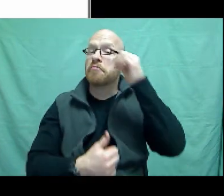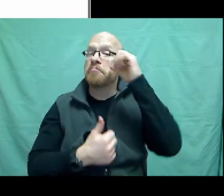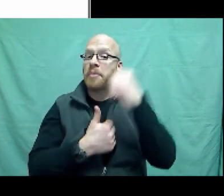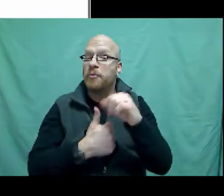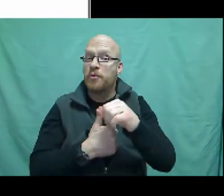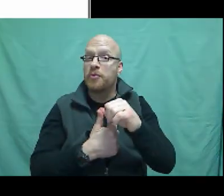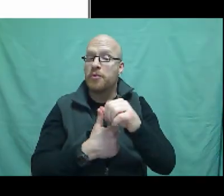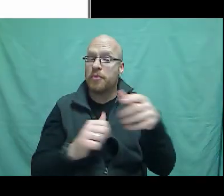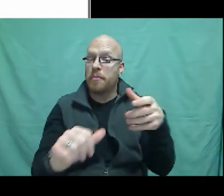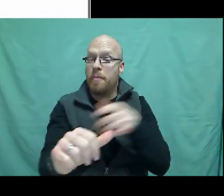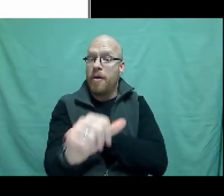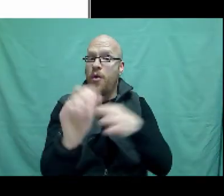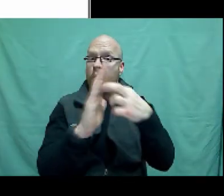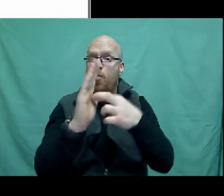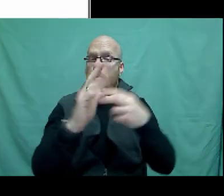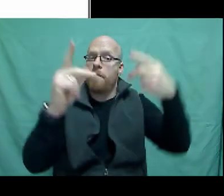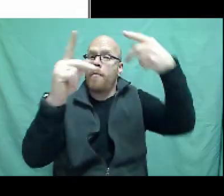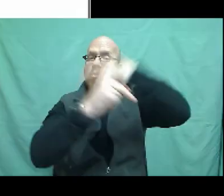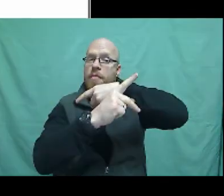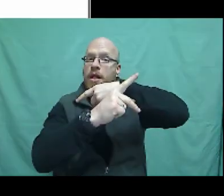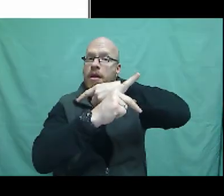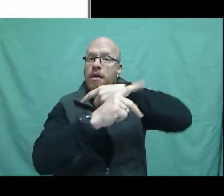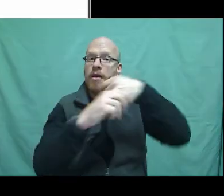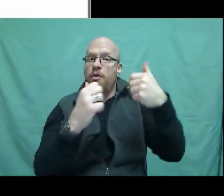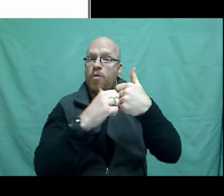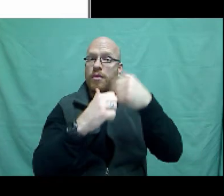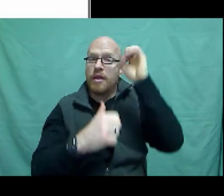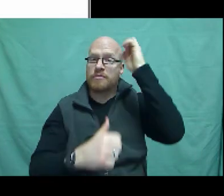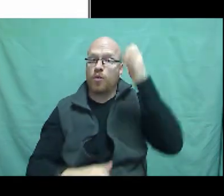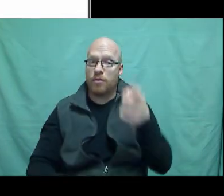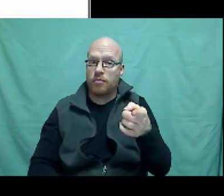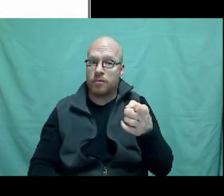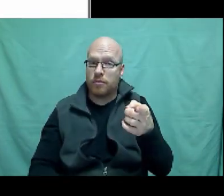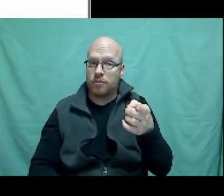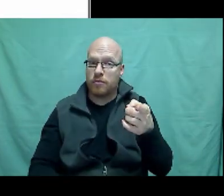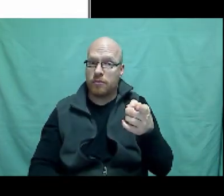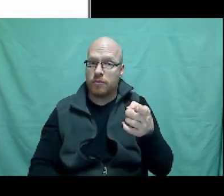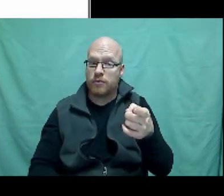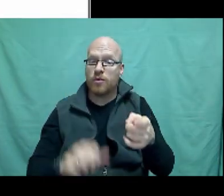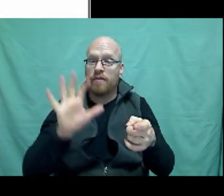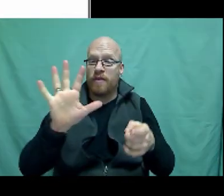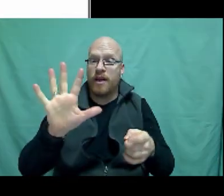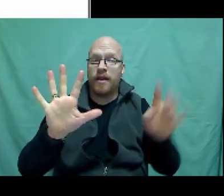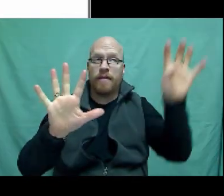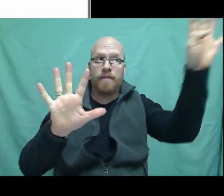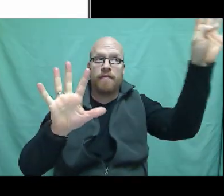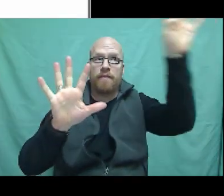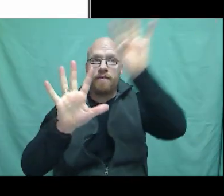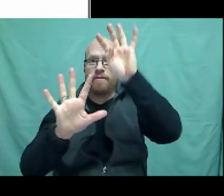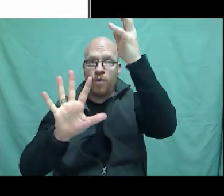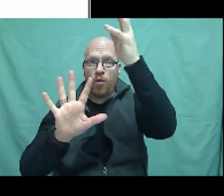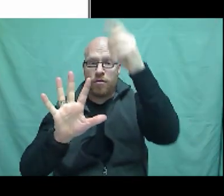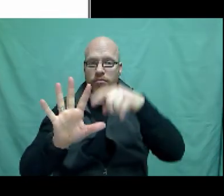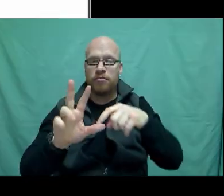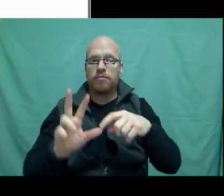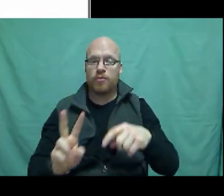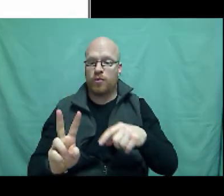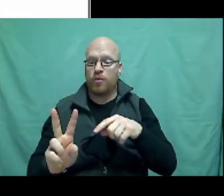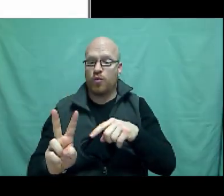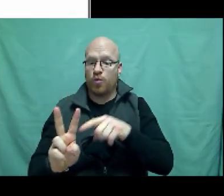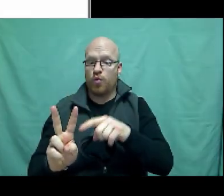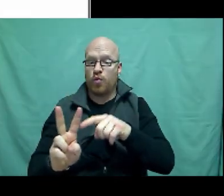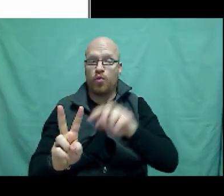Okay, remember, the power rule, we multiply exponents. Okay, so for the 5,